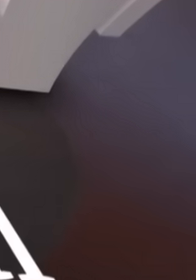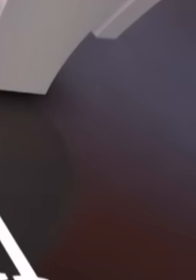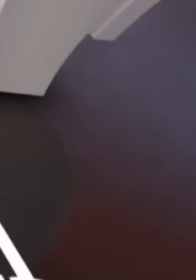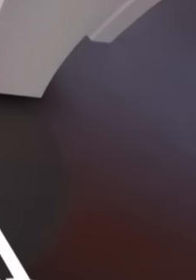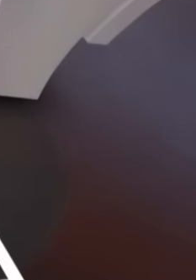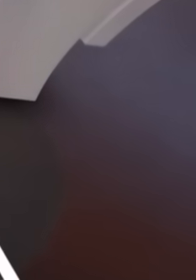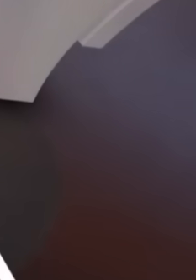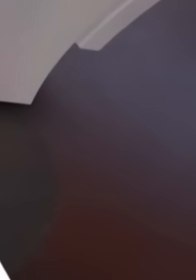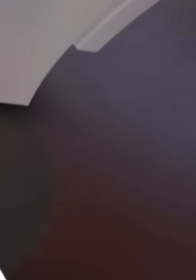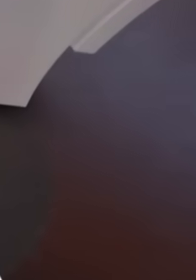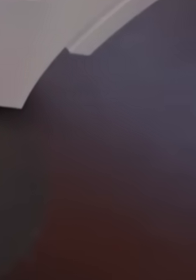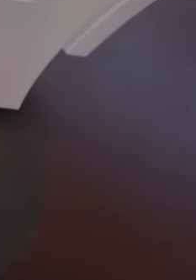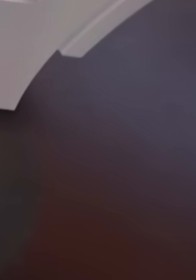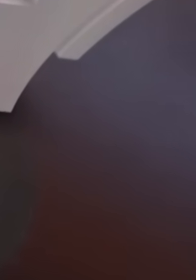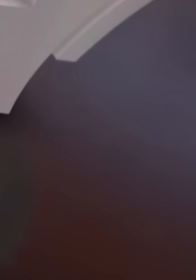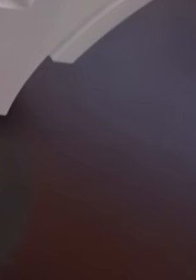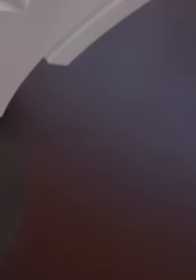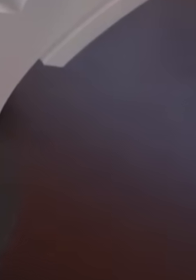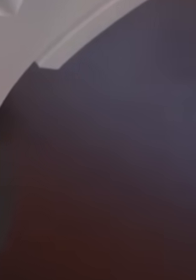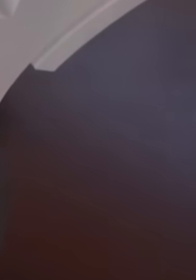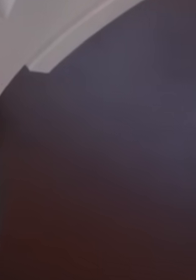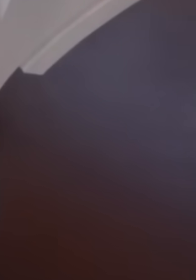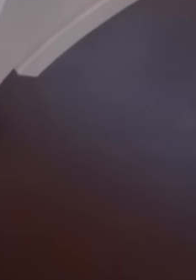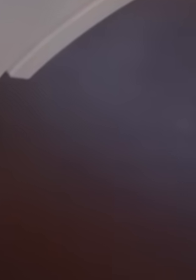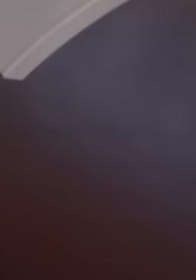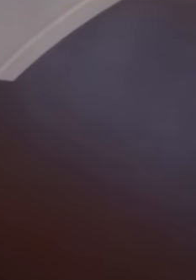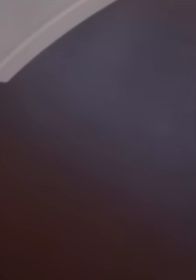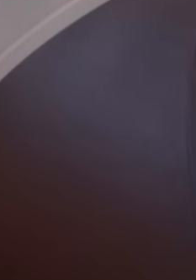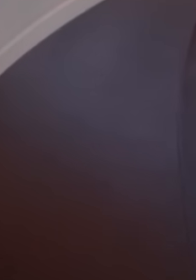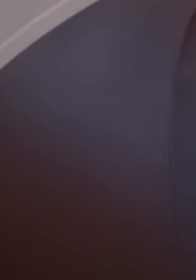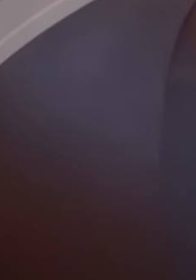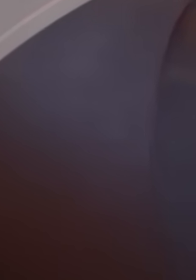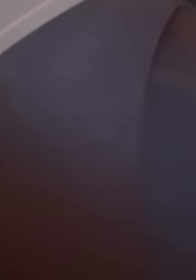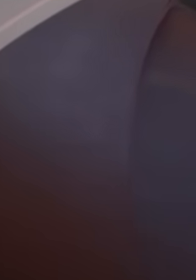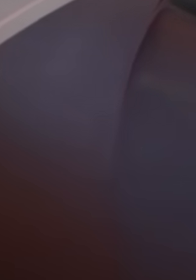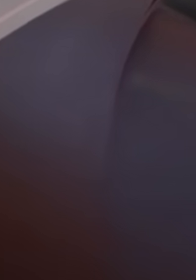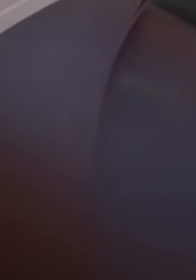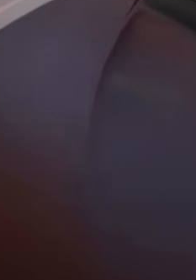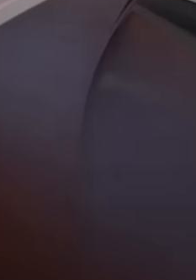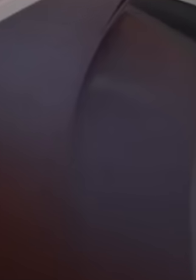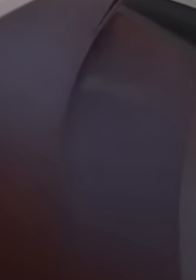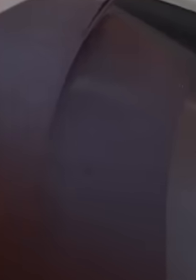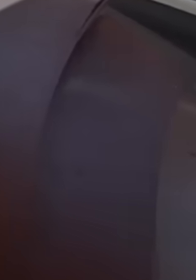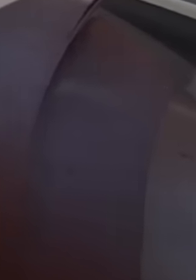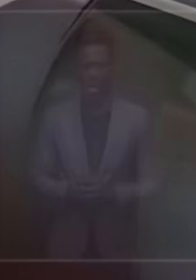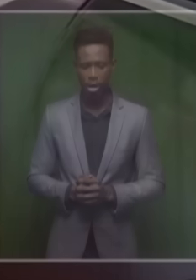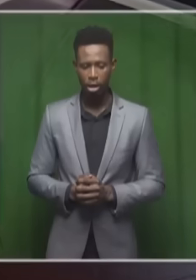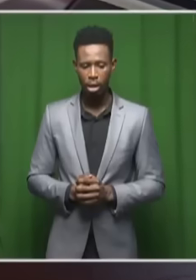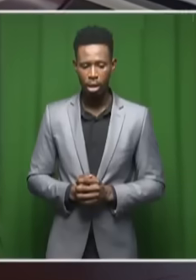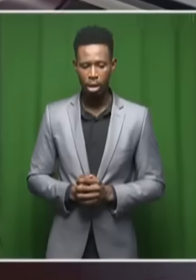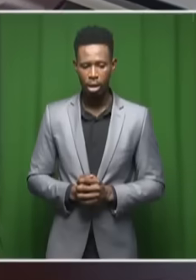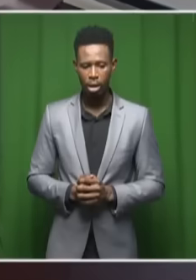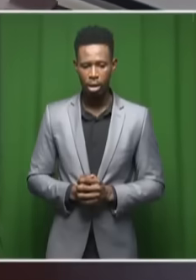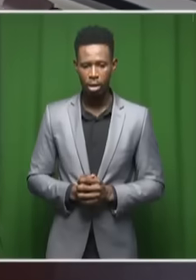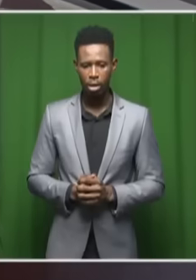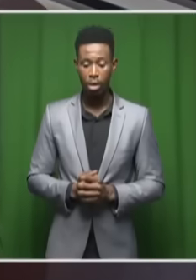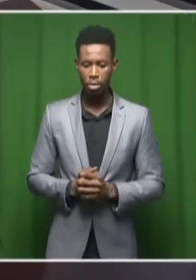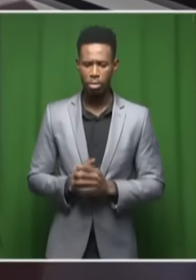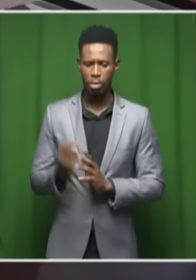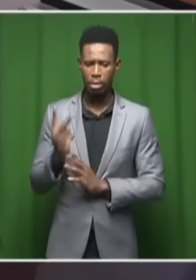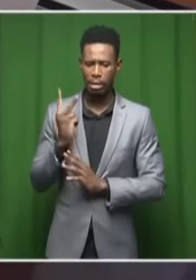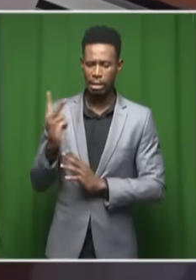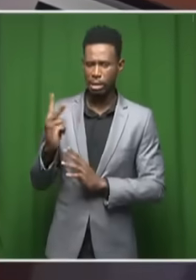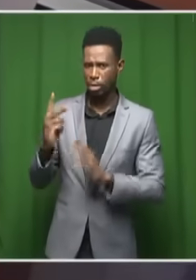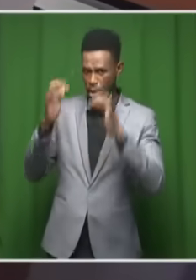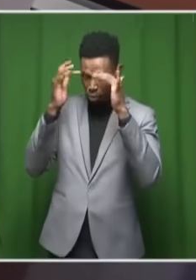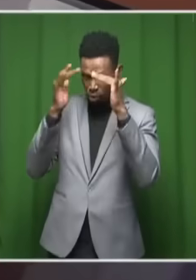will be part of the makeup of that total of 400 seats. That's a national picture that we have painted there for you. But as we look at these